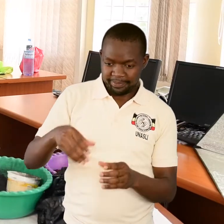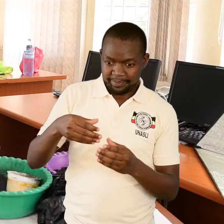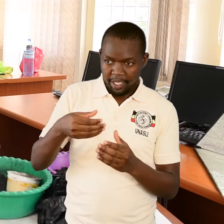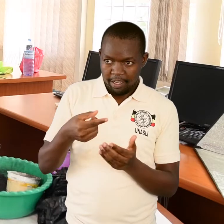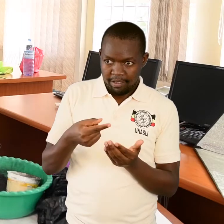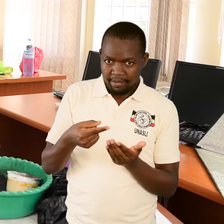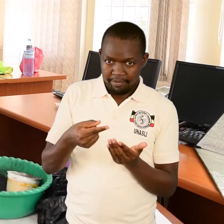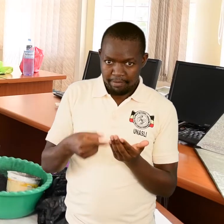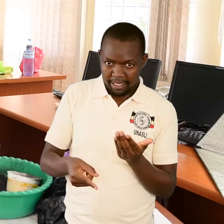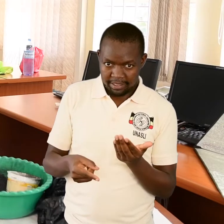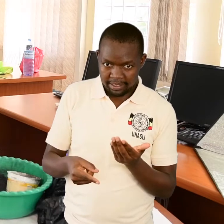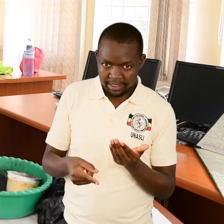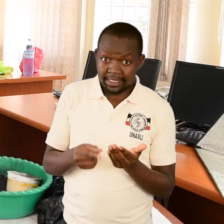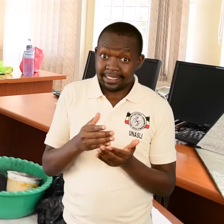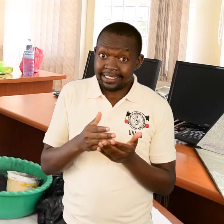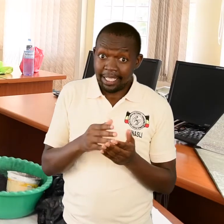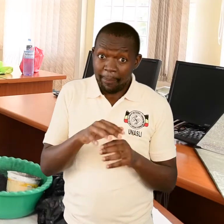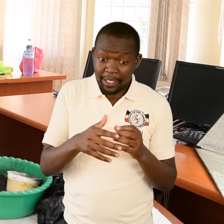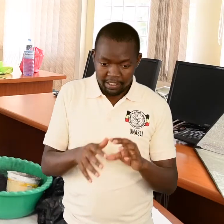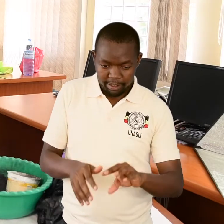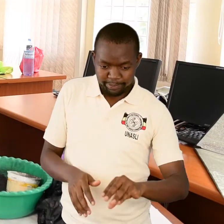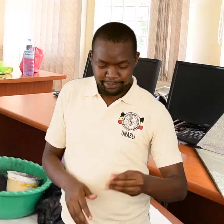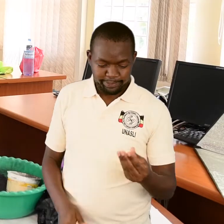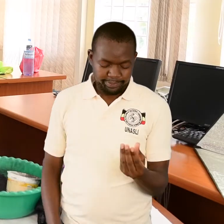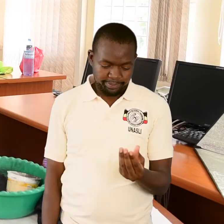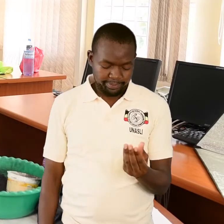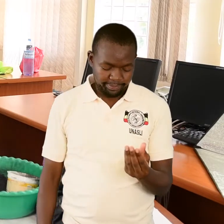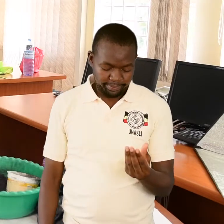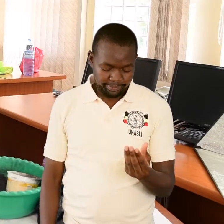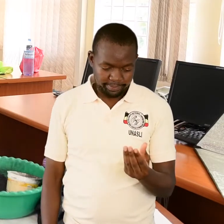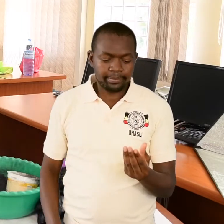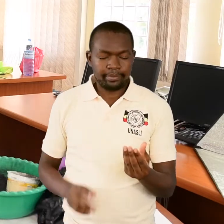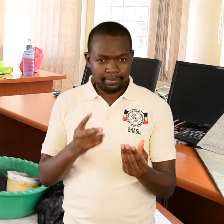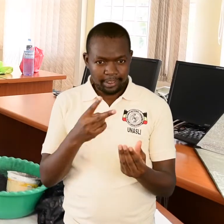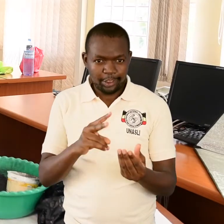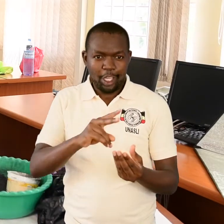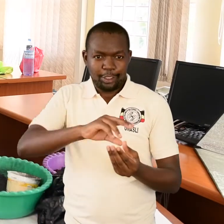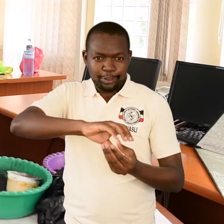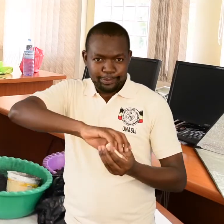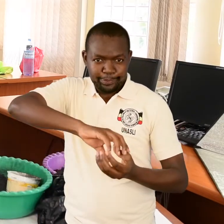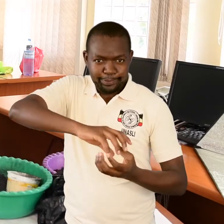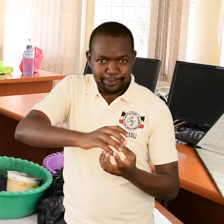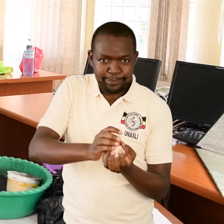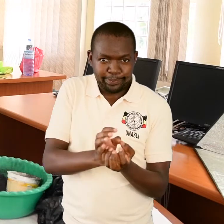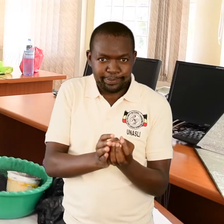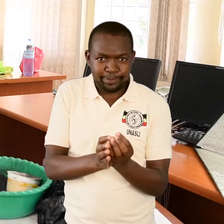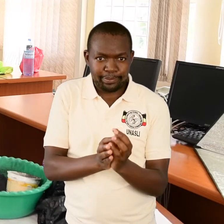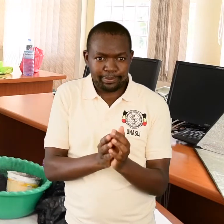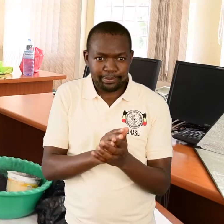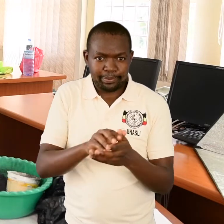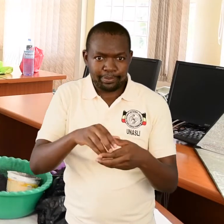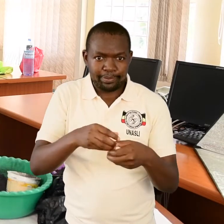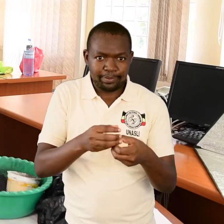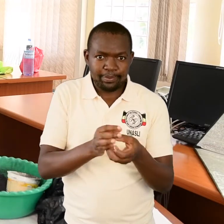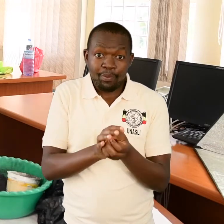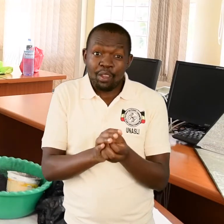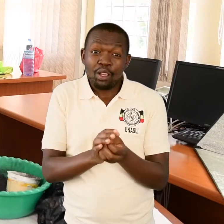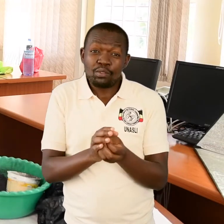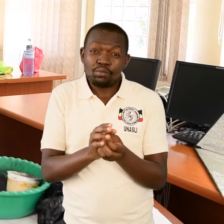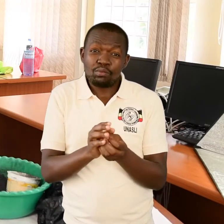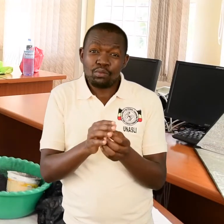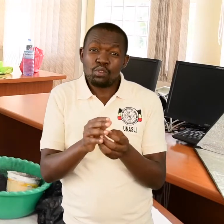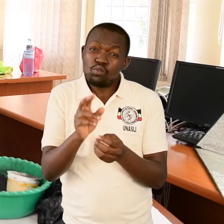some mixture in your hand and start molding together with using